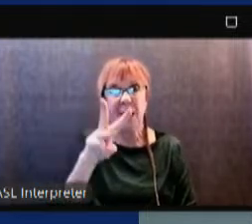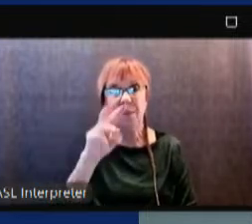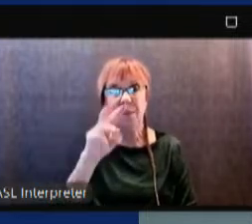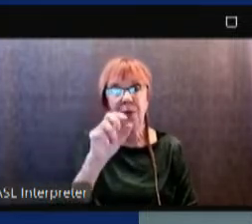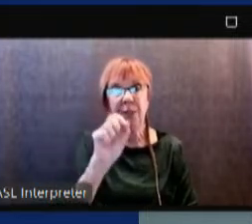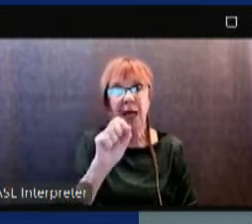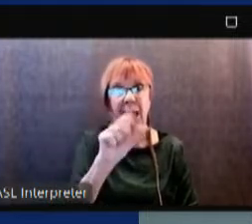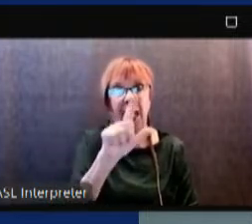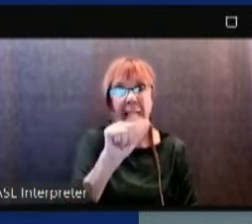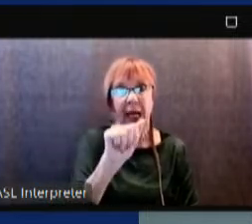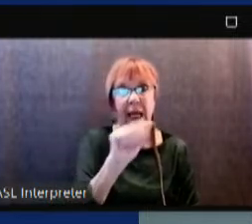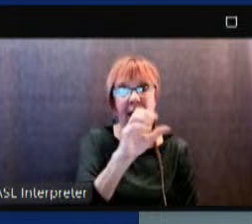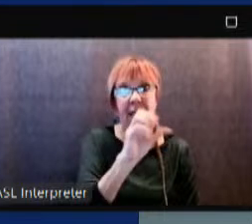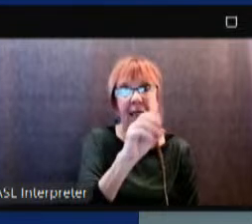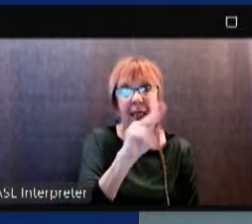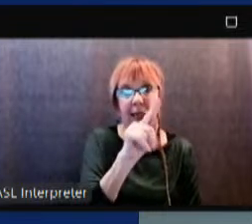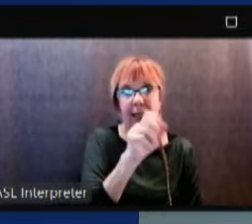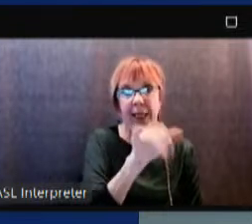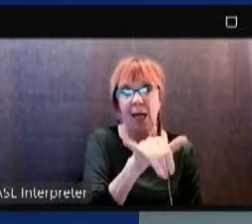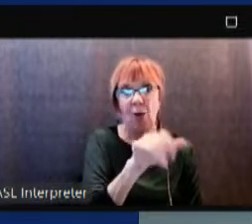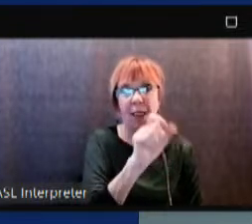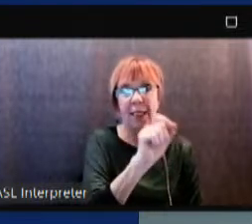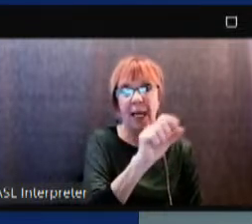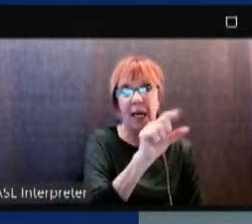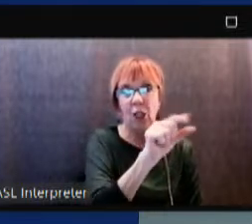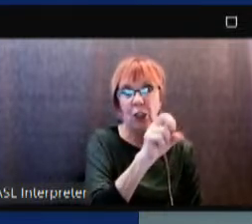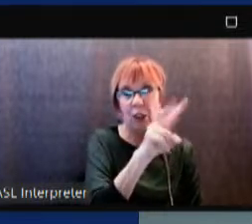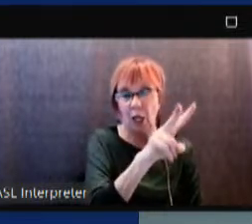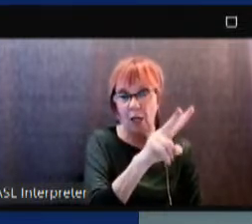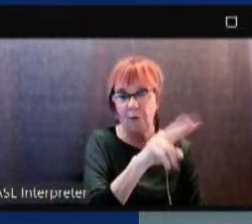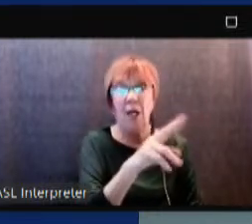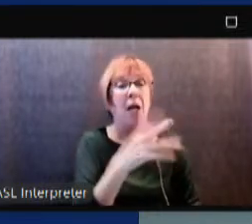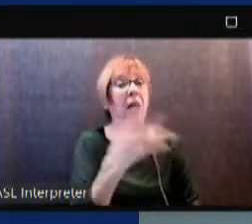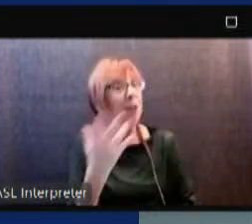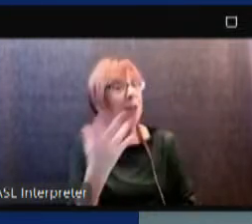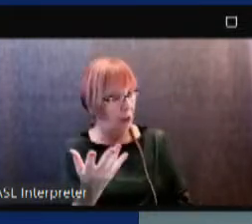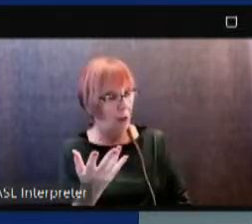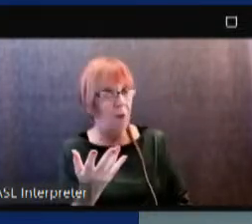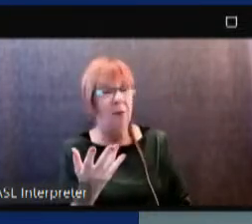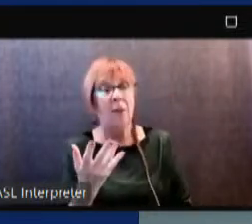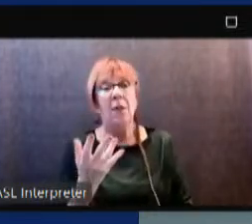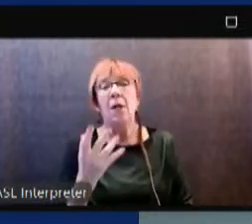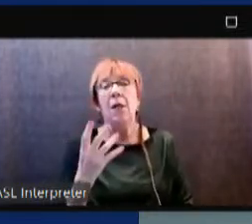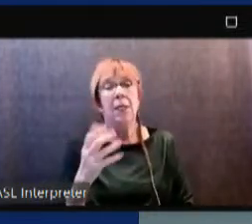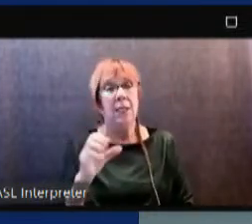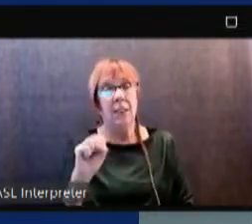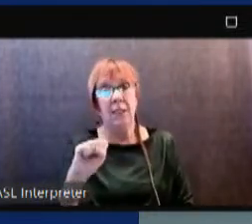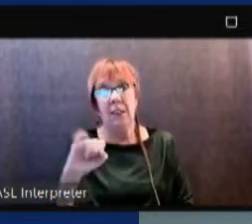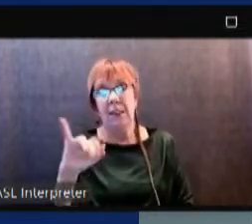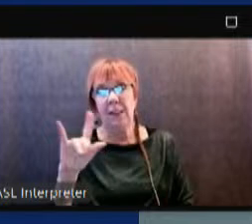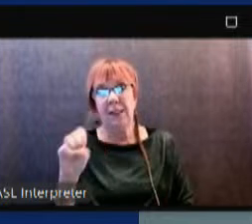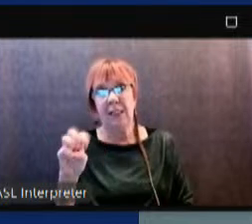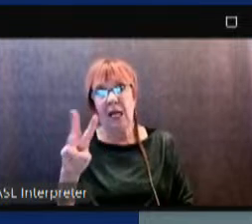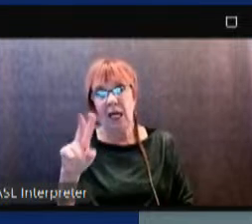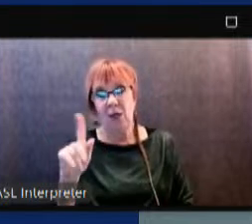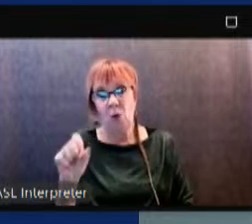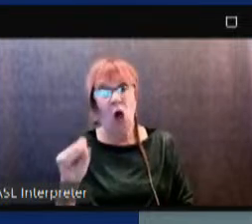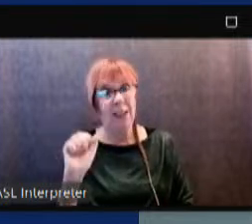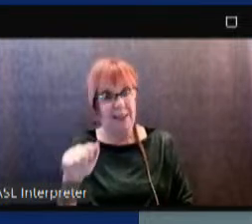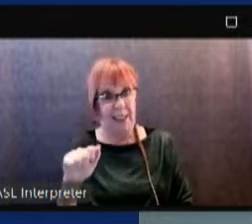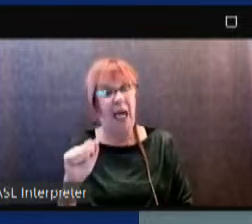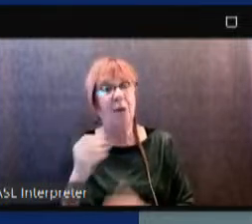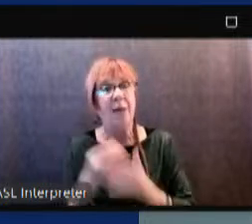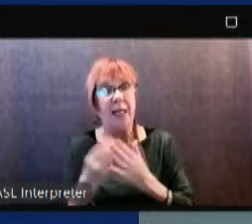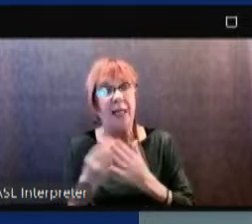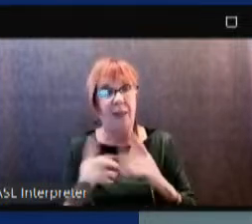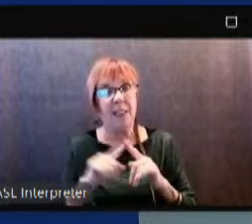pw.lacounty.gov. And while the installation of sidewalks can be costly and may require additional private property to be dedicated for public use, Lee can